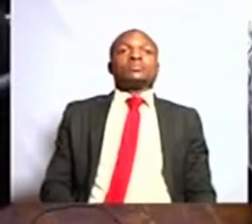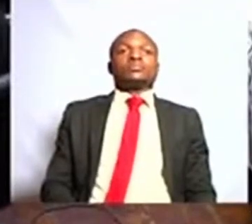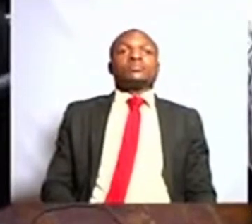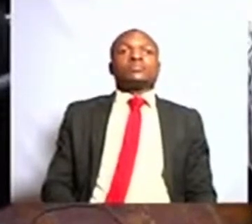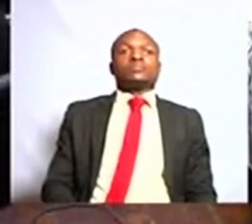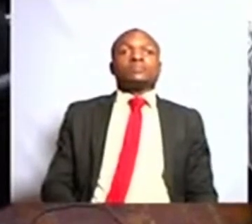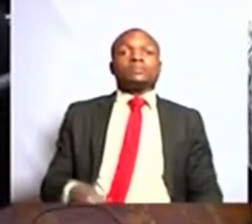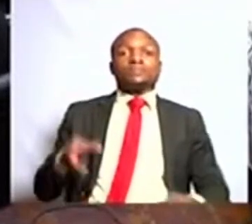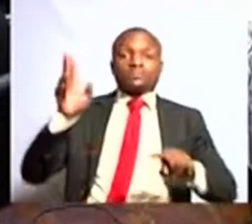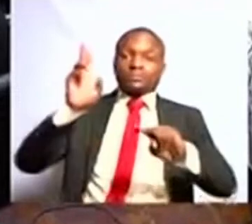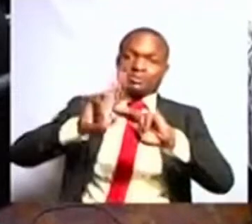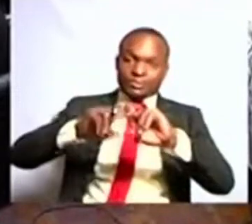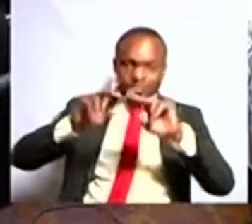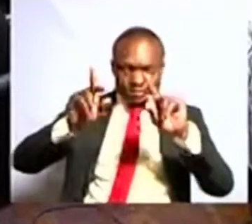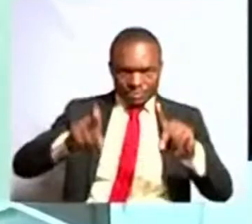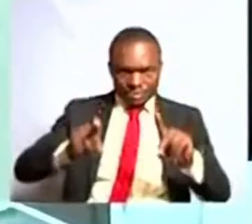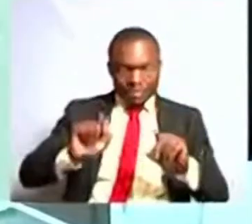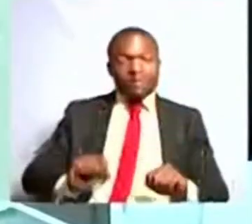Chair,